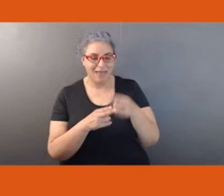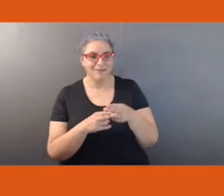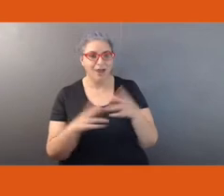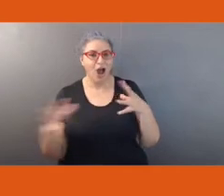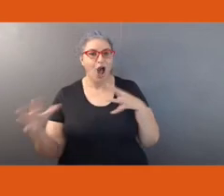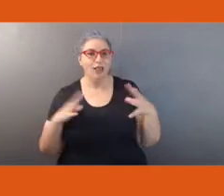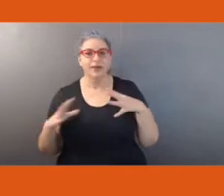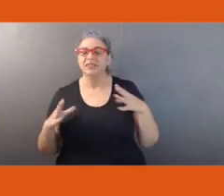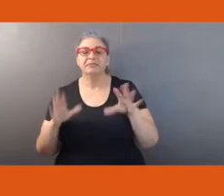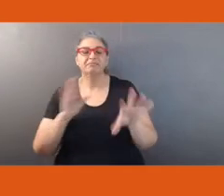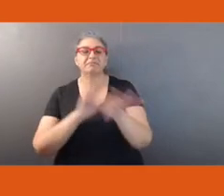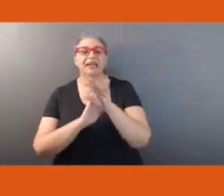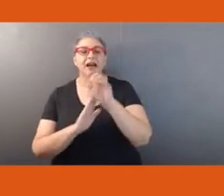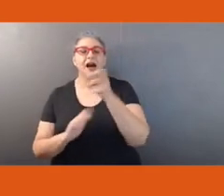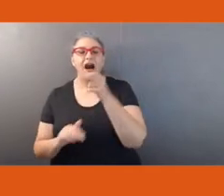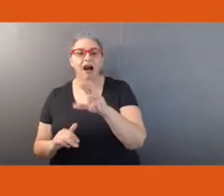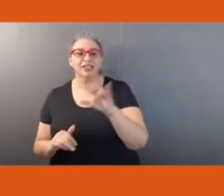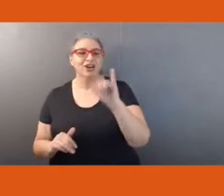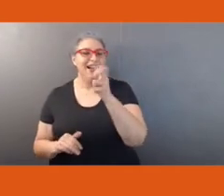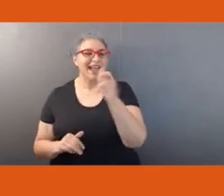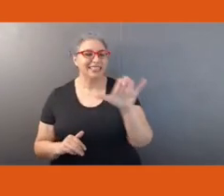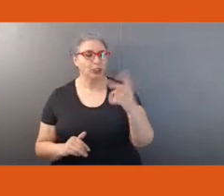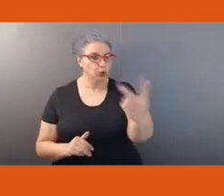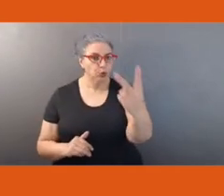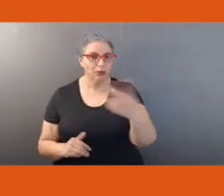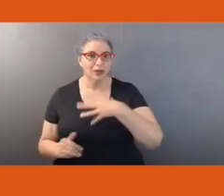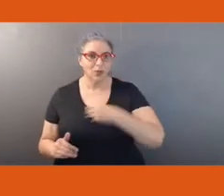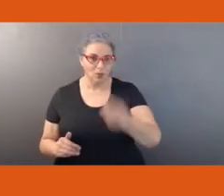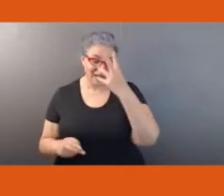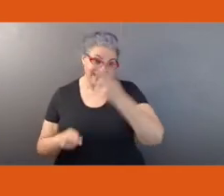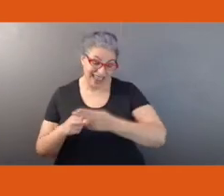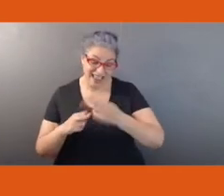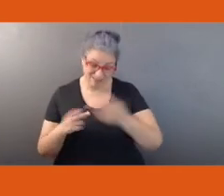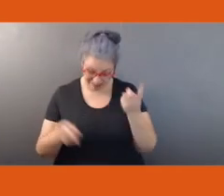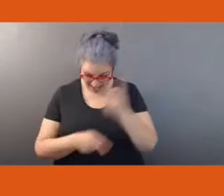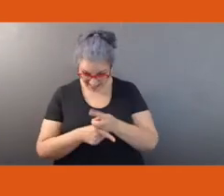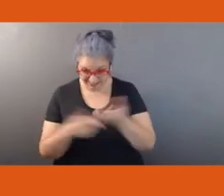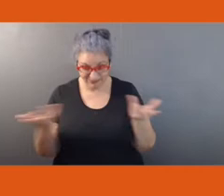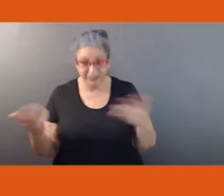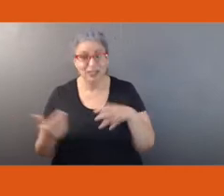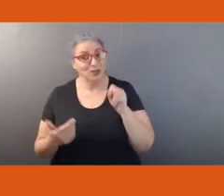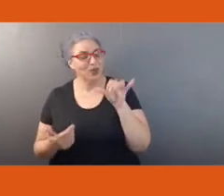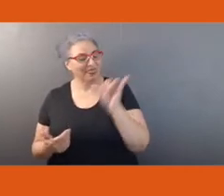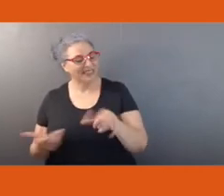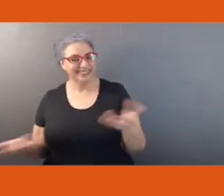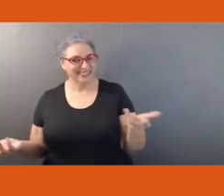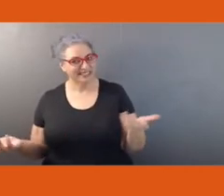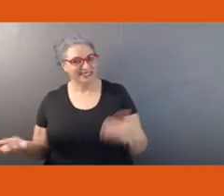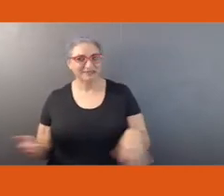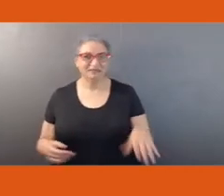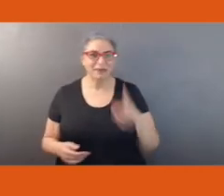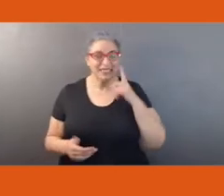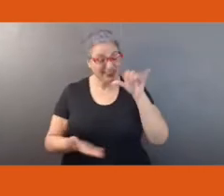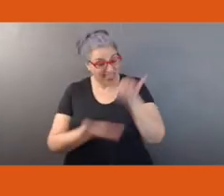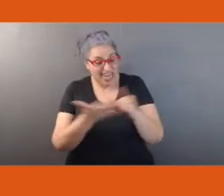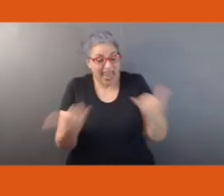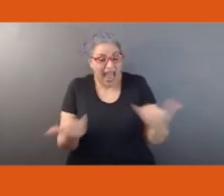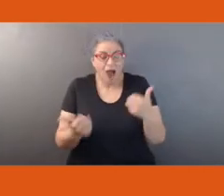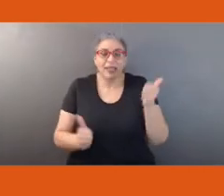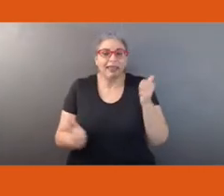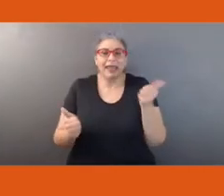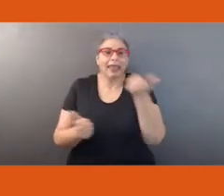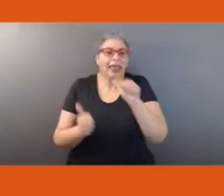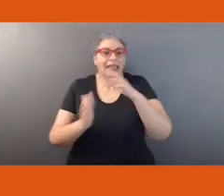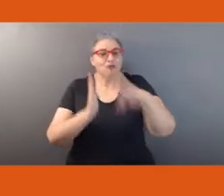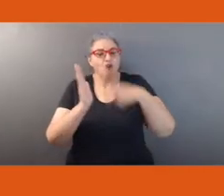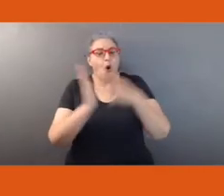Hollywood ended up choosing Oscar Isaac, the two white names, right? So in a way, and because of that, he can play